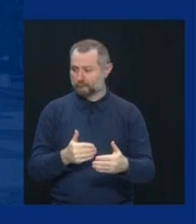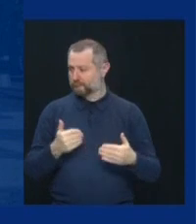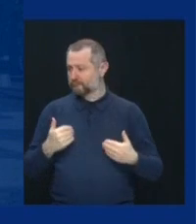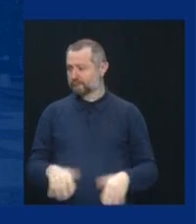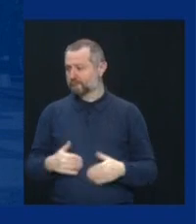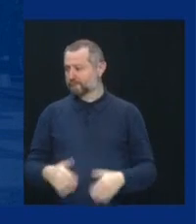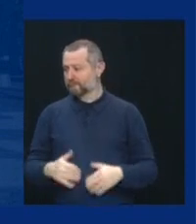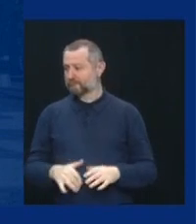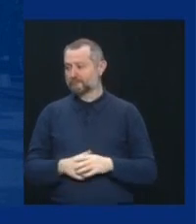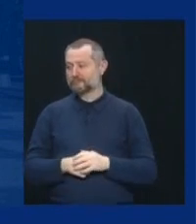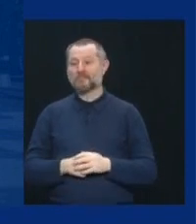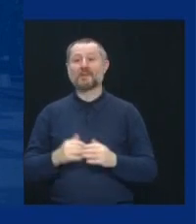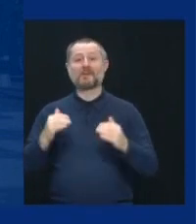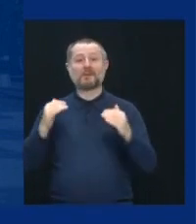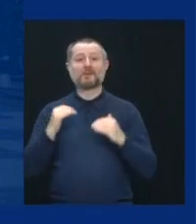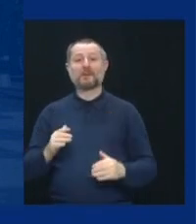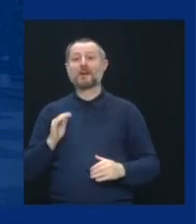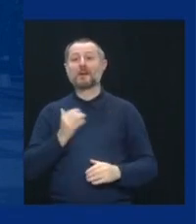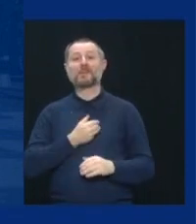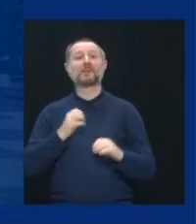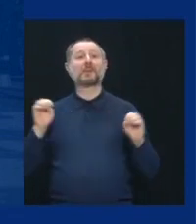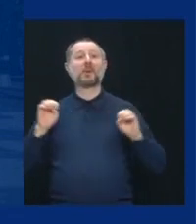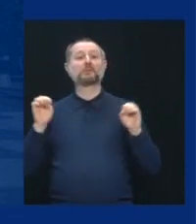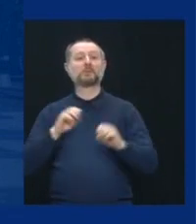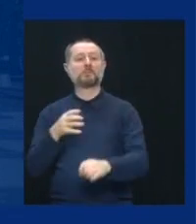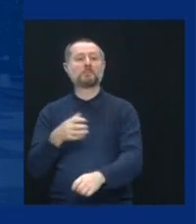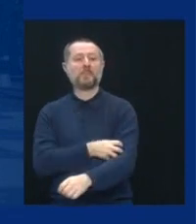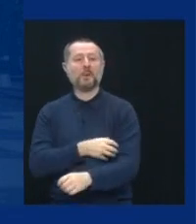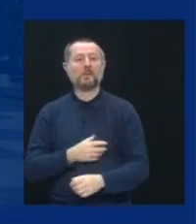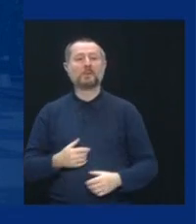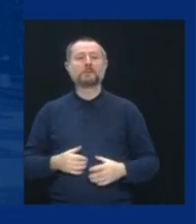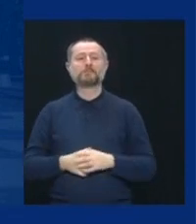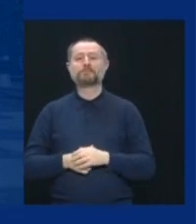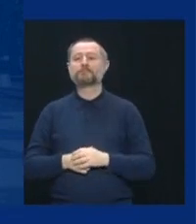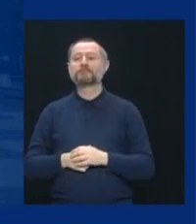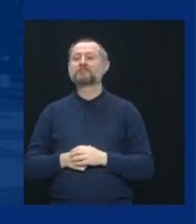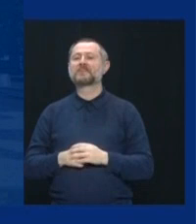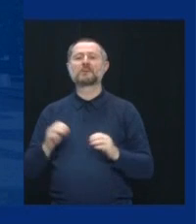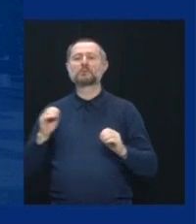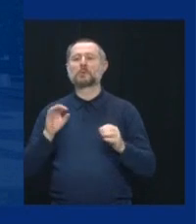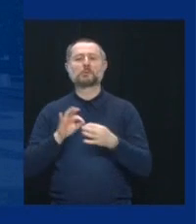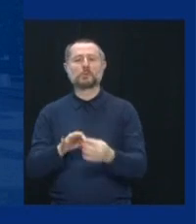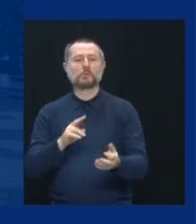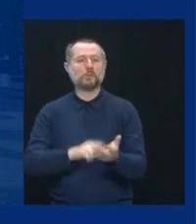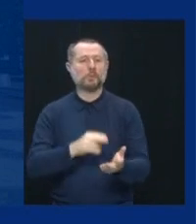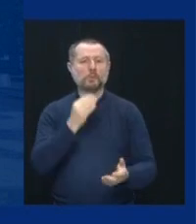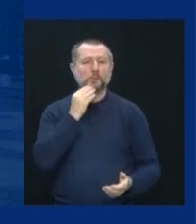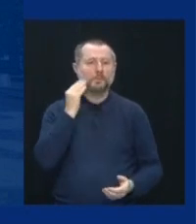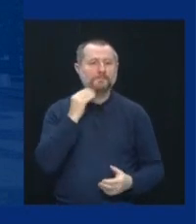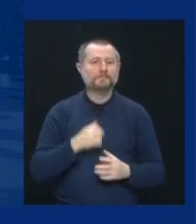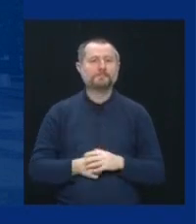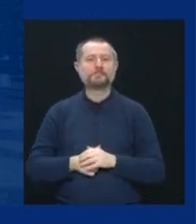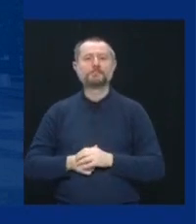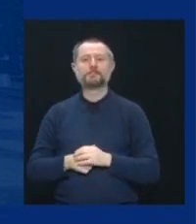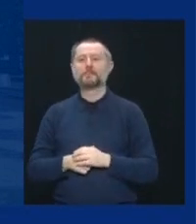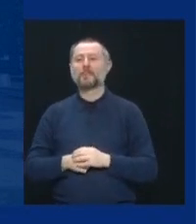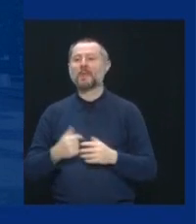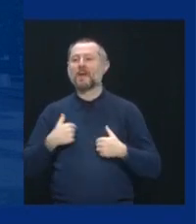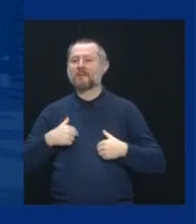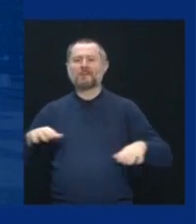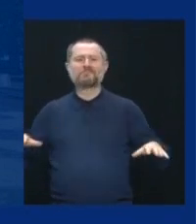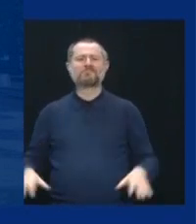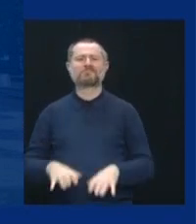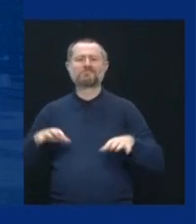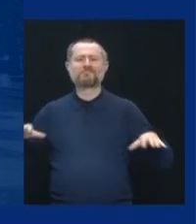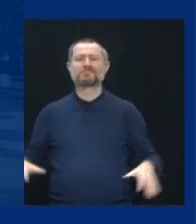my emergency powers, first, emergency powers have nothing to do with nursing homes. I have taken hundreds of actions.